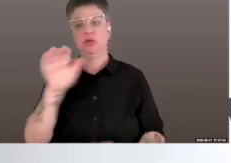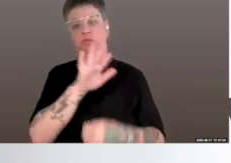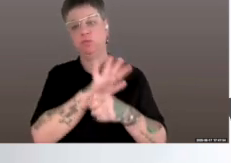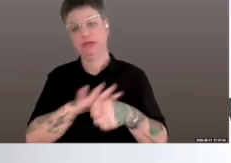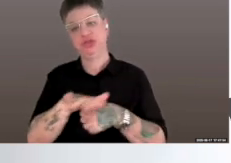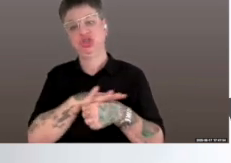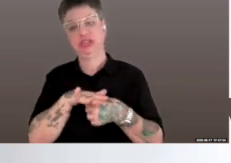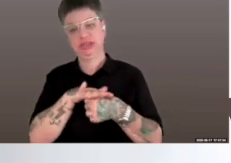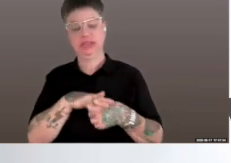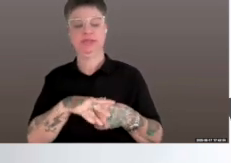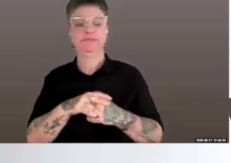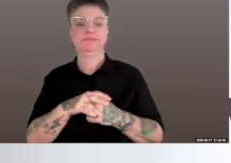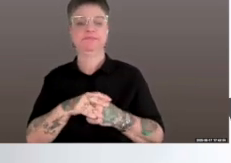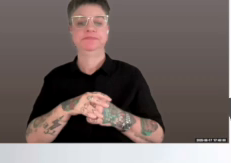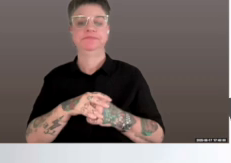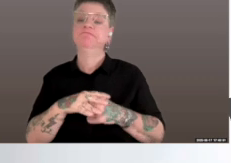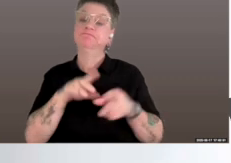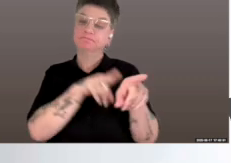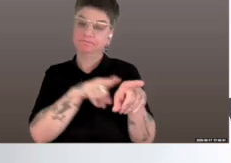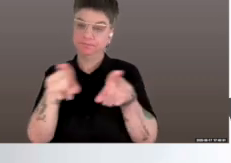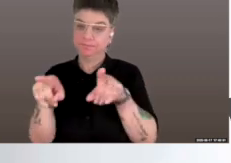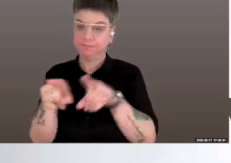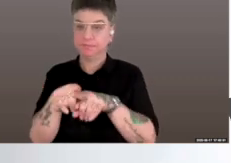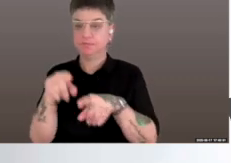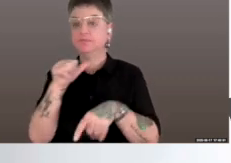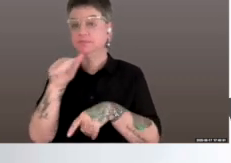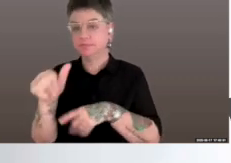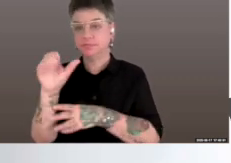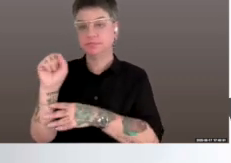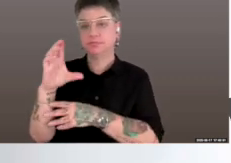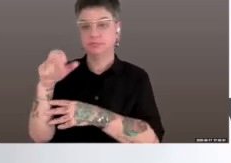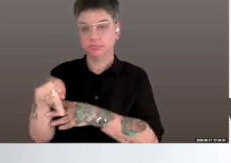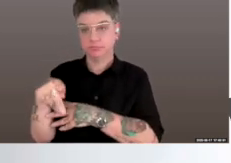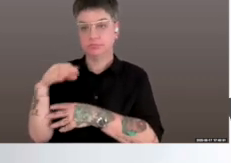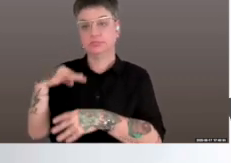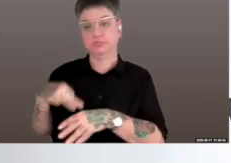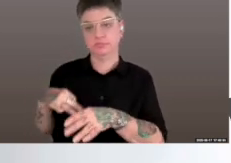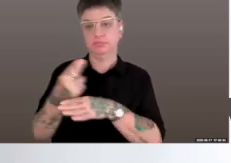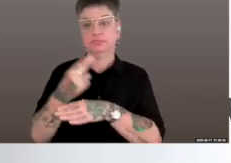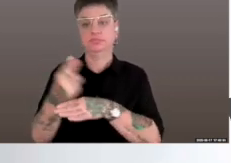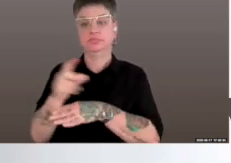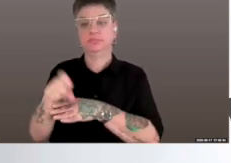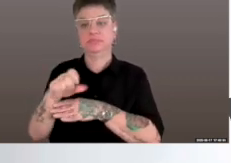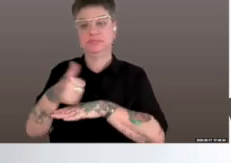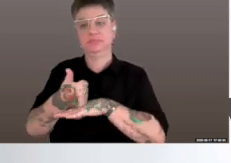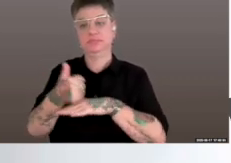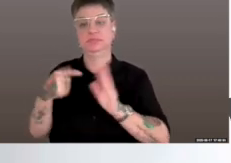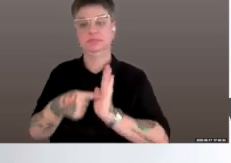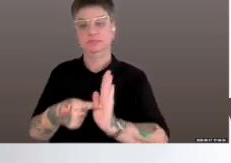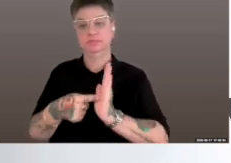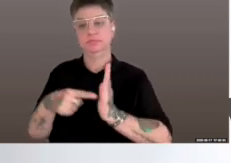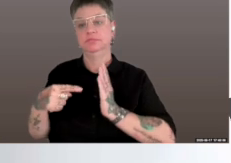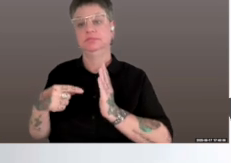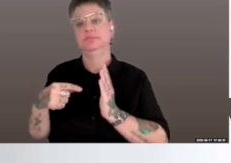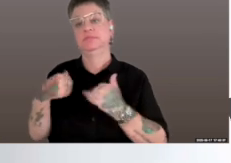over 16,000 applications, representing $196 million in demand, have been received and are